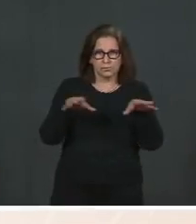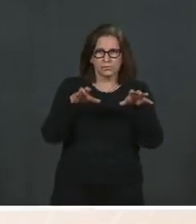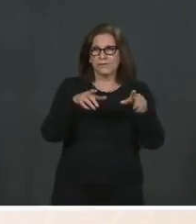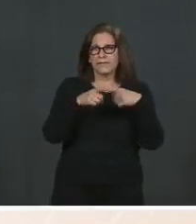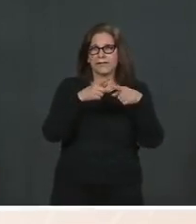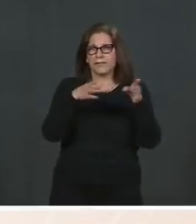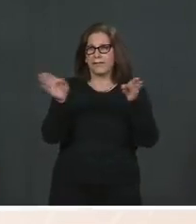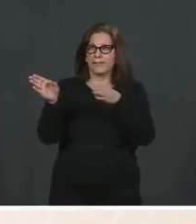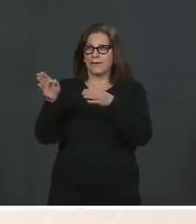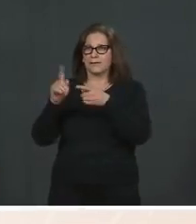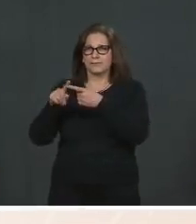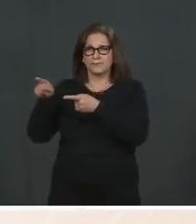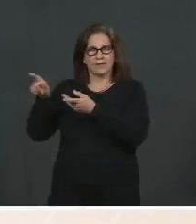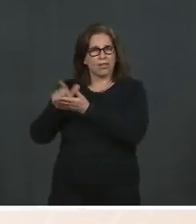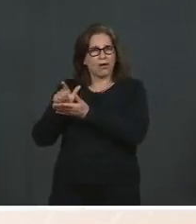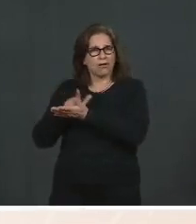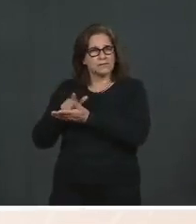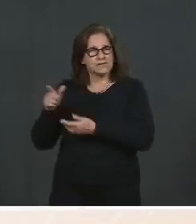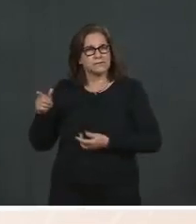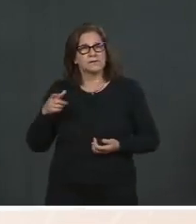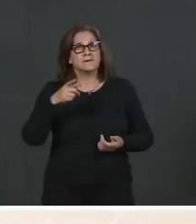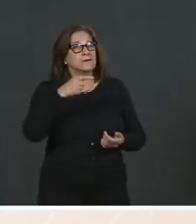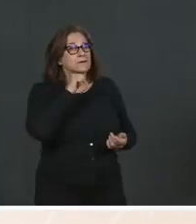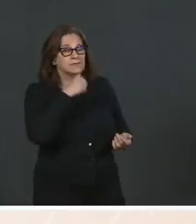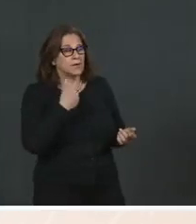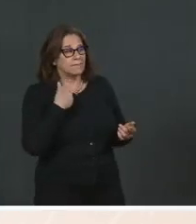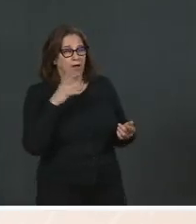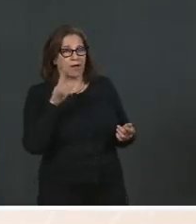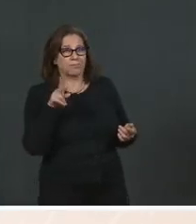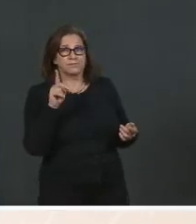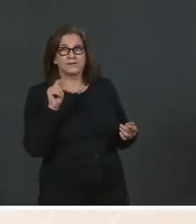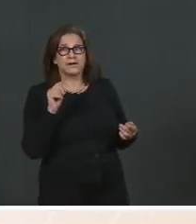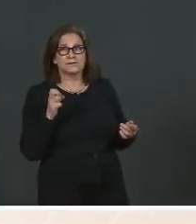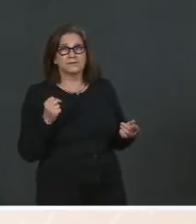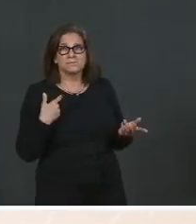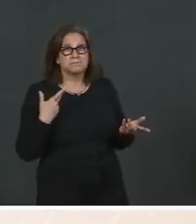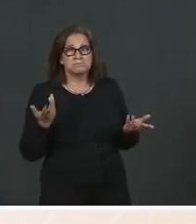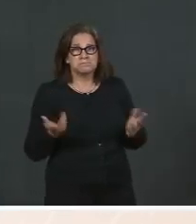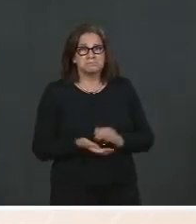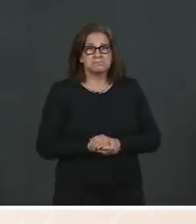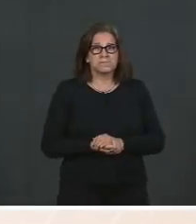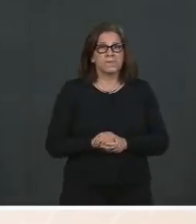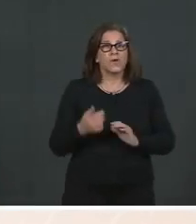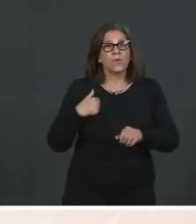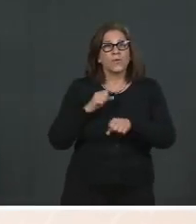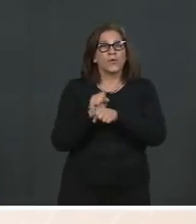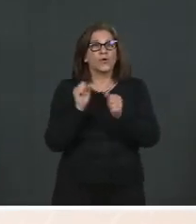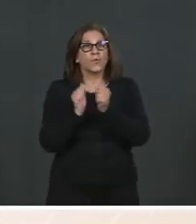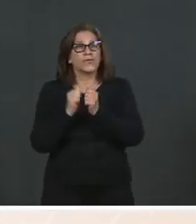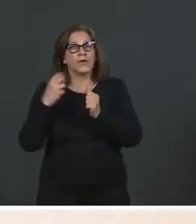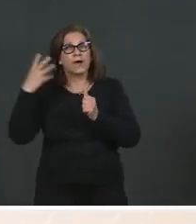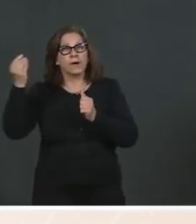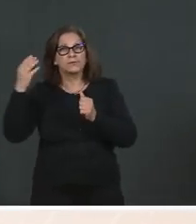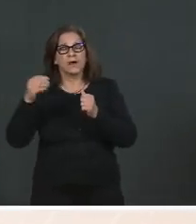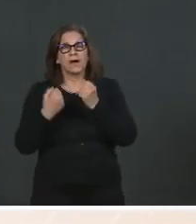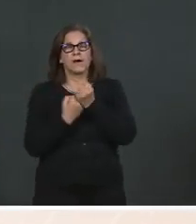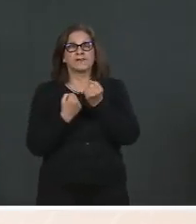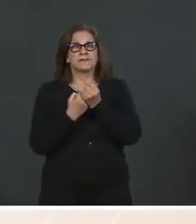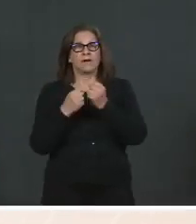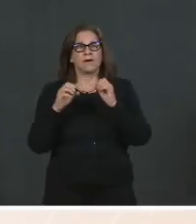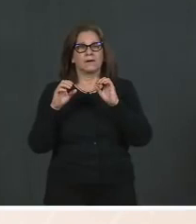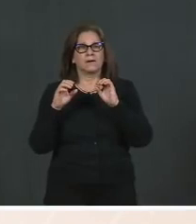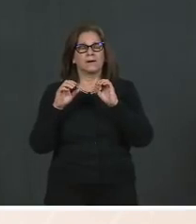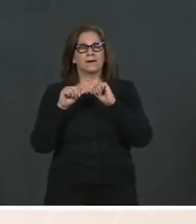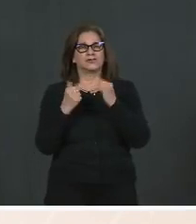don't have an update on it, but we are working with very closely with outside advocacy groups, with many who have been passionately fighting